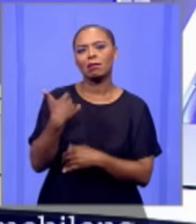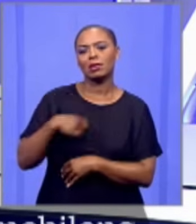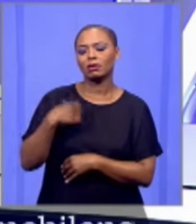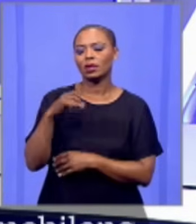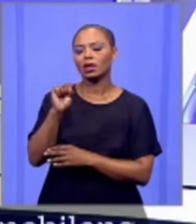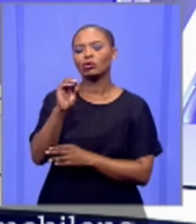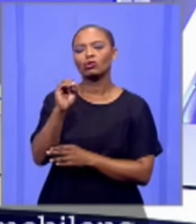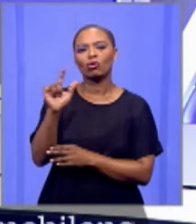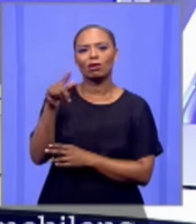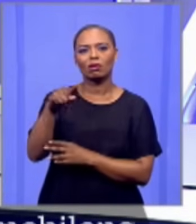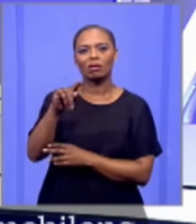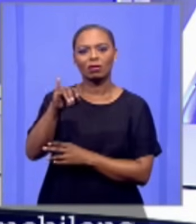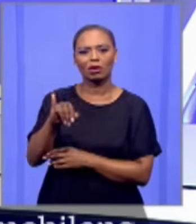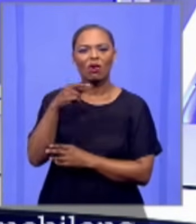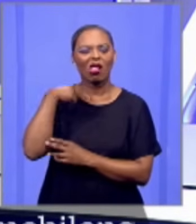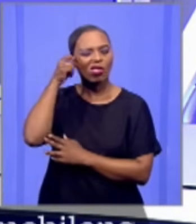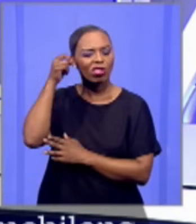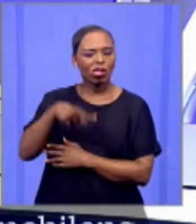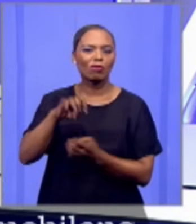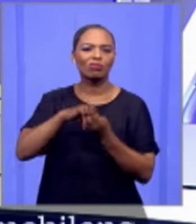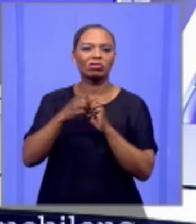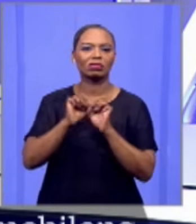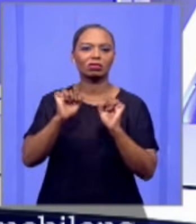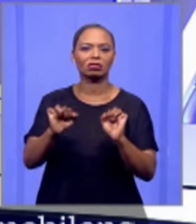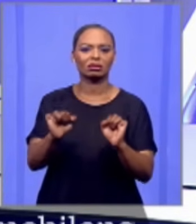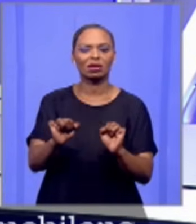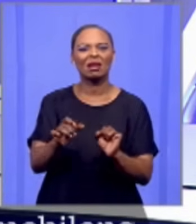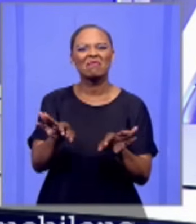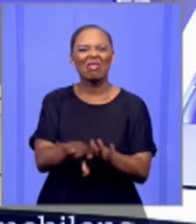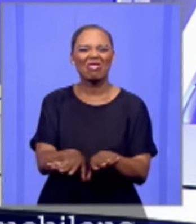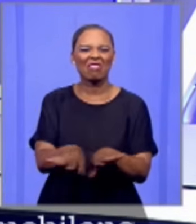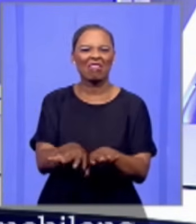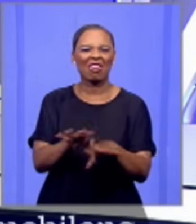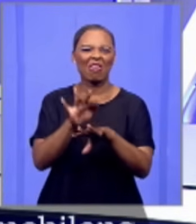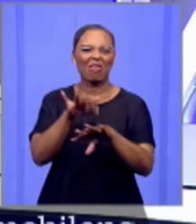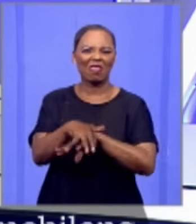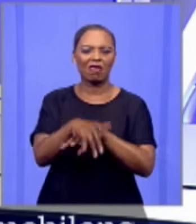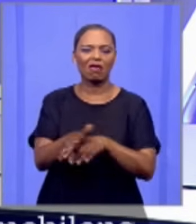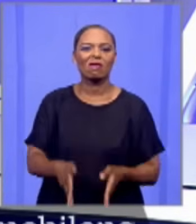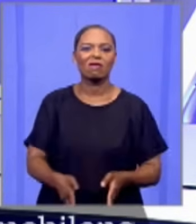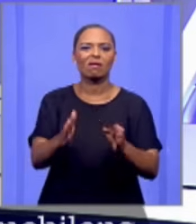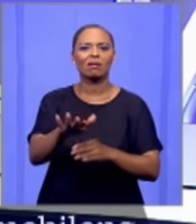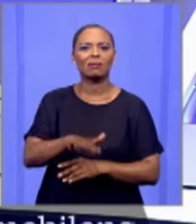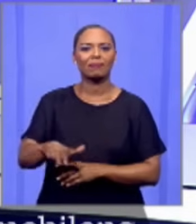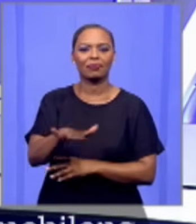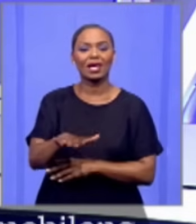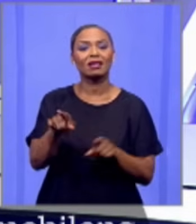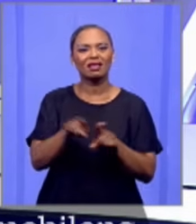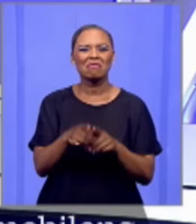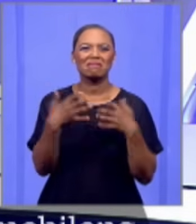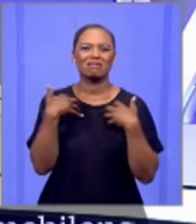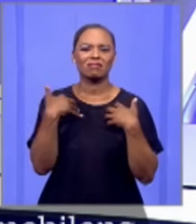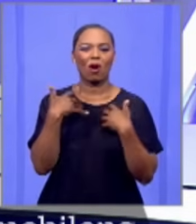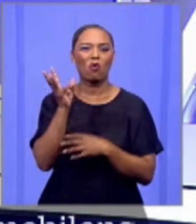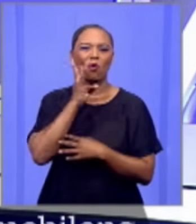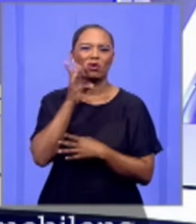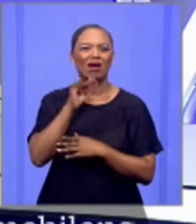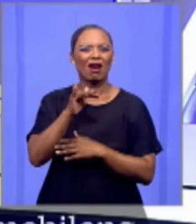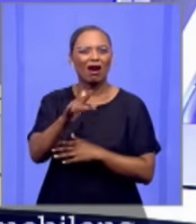go hlokomologa mathata a bona a go lokiša kelela tšhila yeo e tletšego mebila. Ba hlobaetšwa gape ke metse a